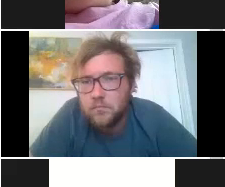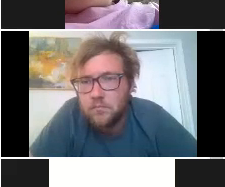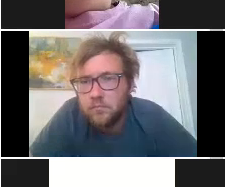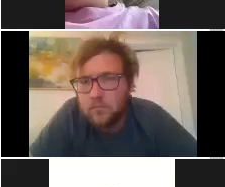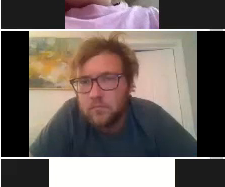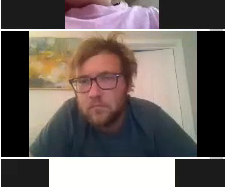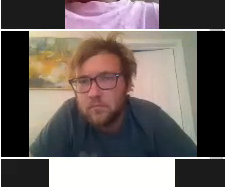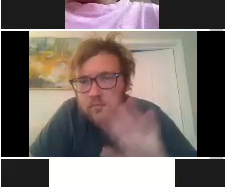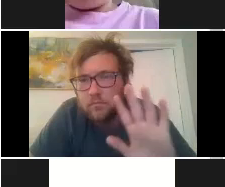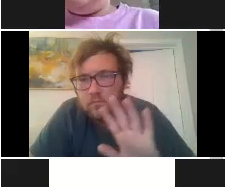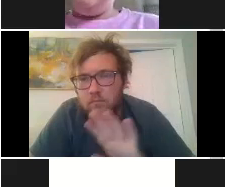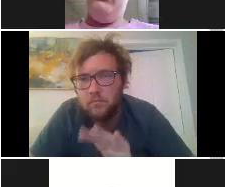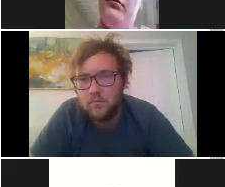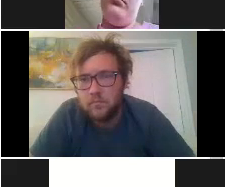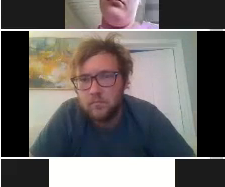Okay.